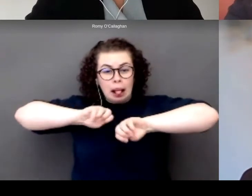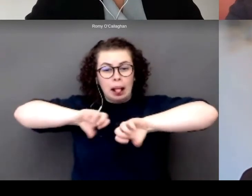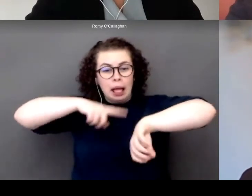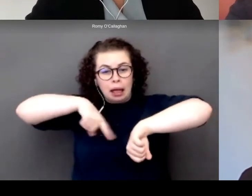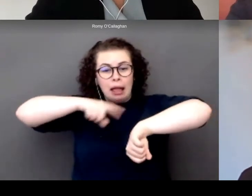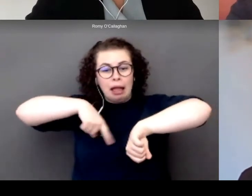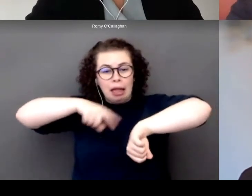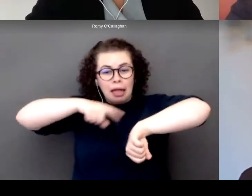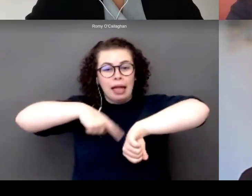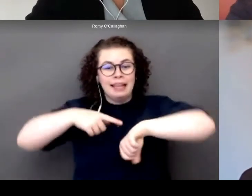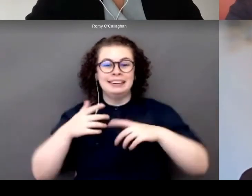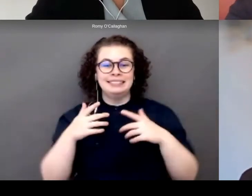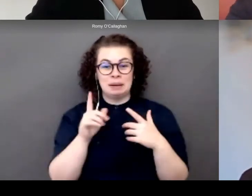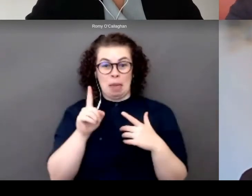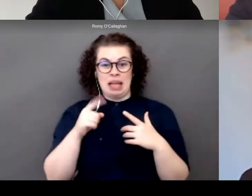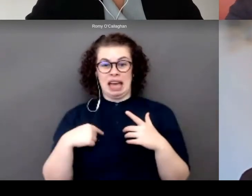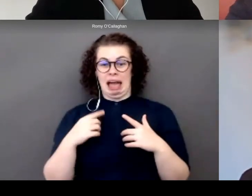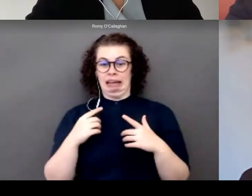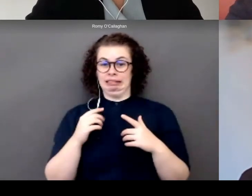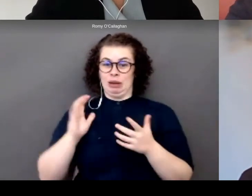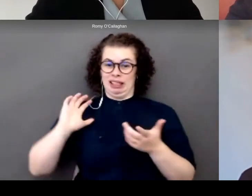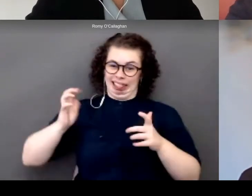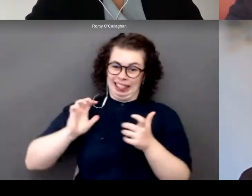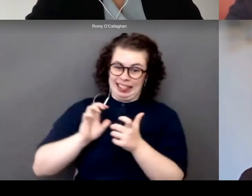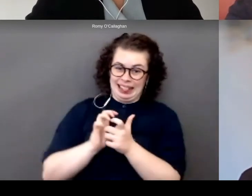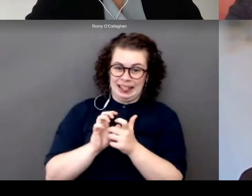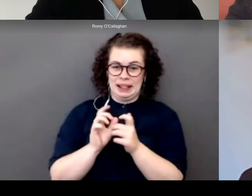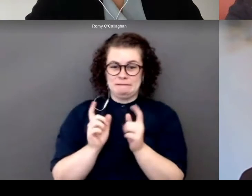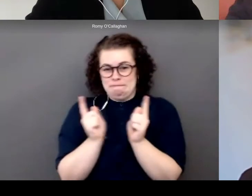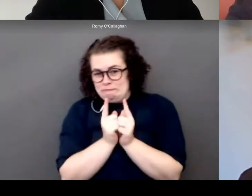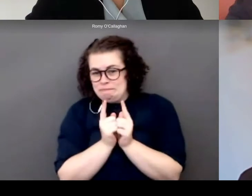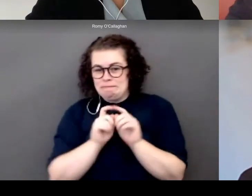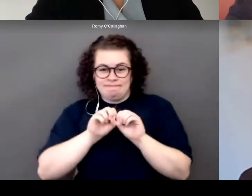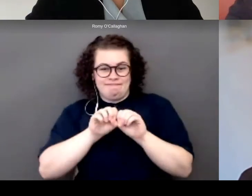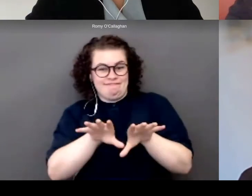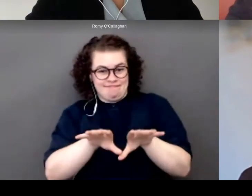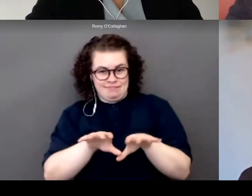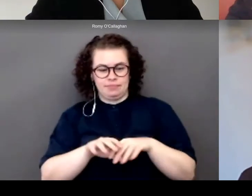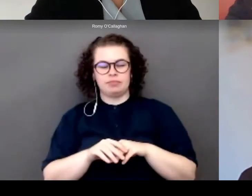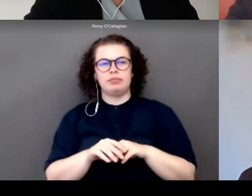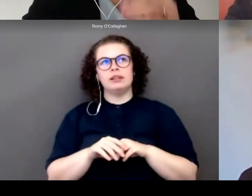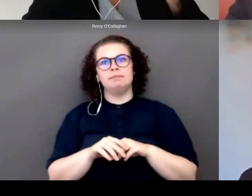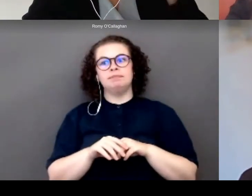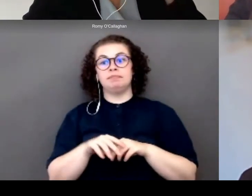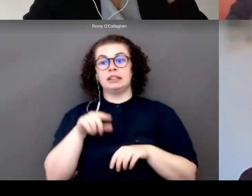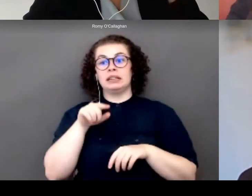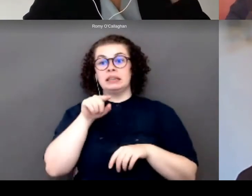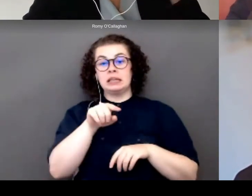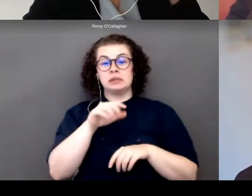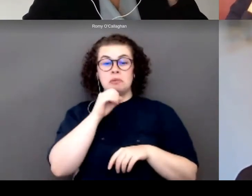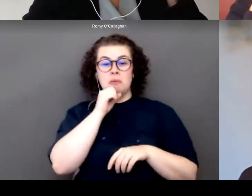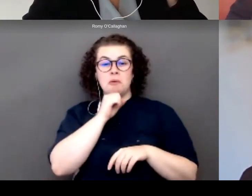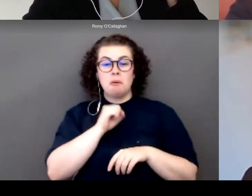Bazaar, I will just mention a few of them. One of the most significant things that we